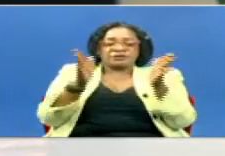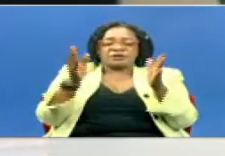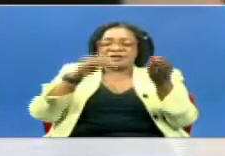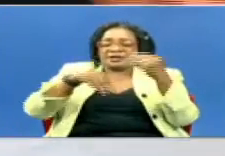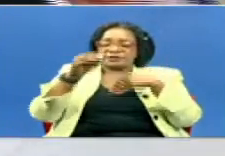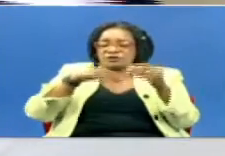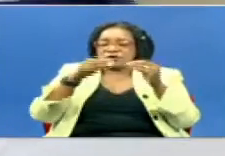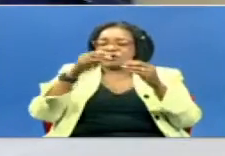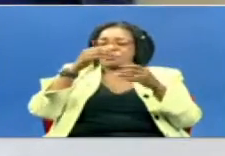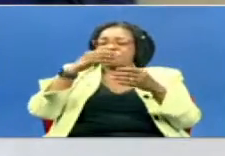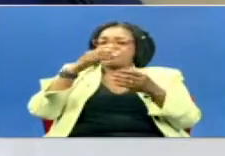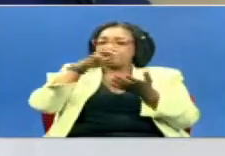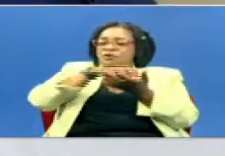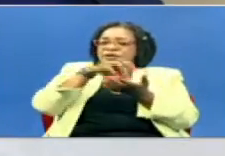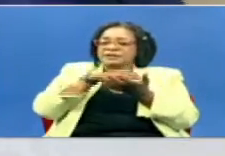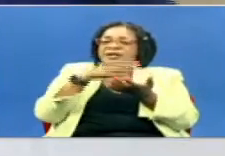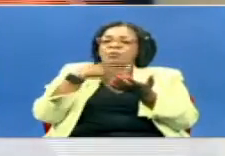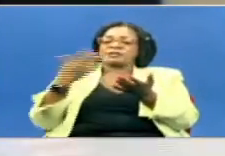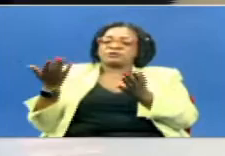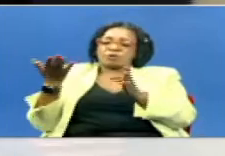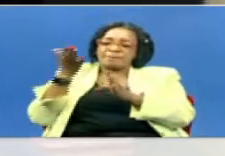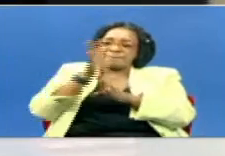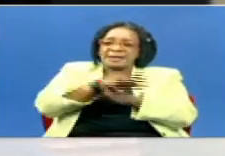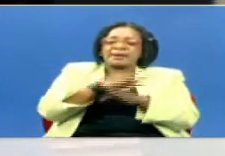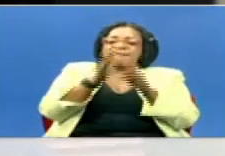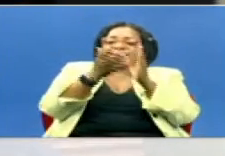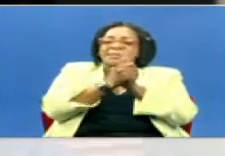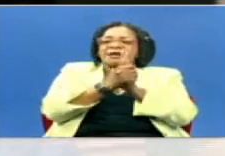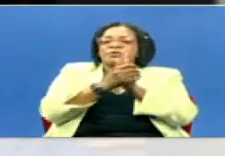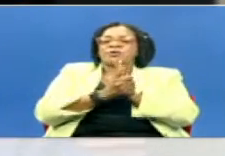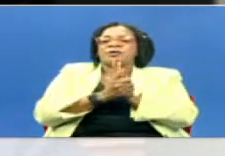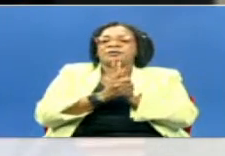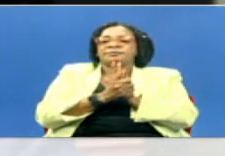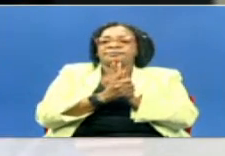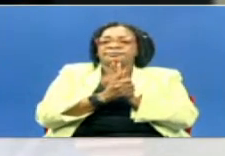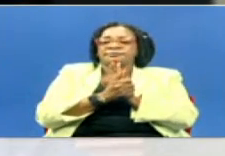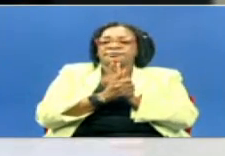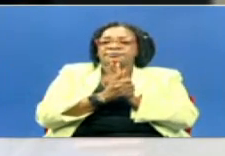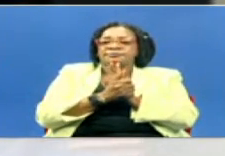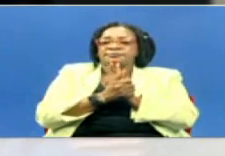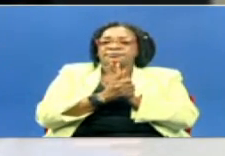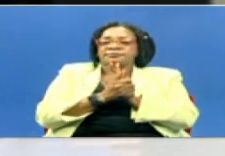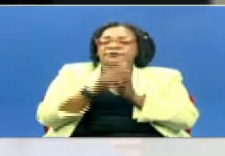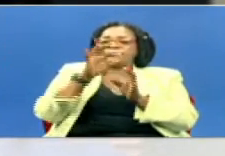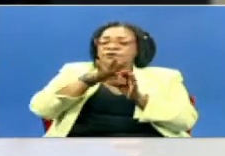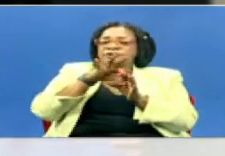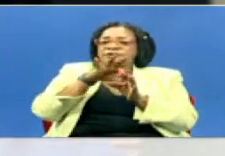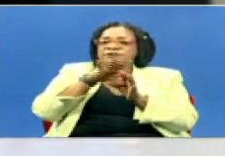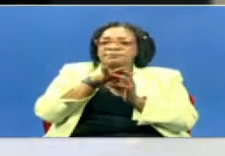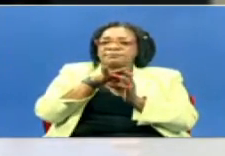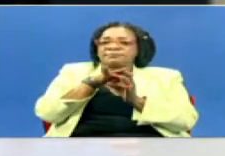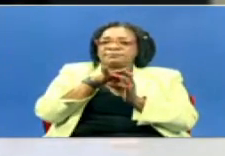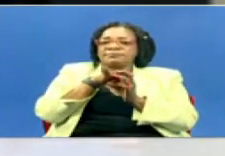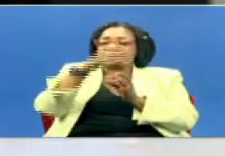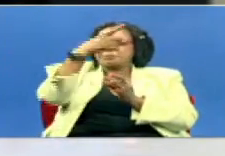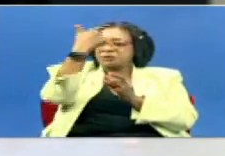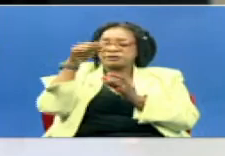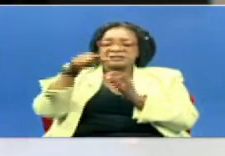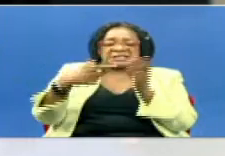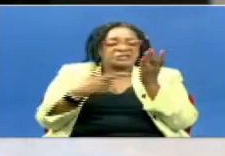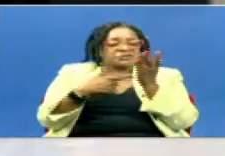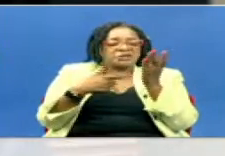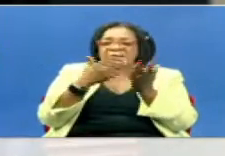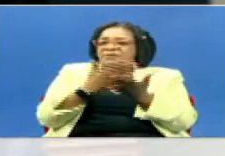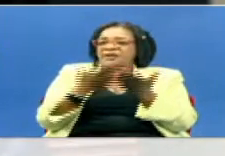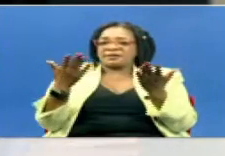Kenya. I would want us to go back to manual voting. Because this electronic thing